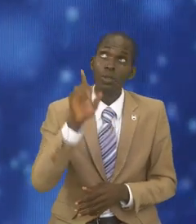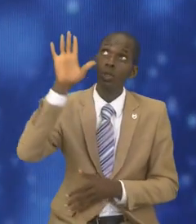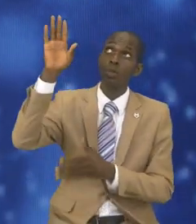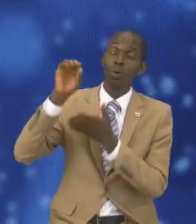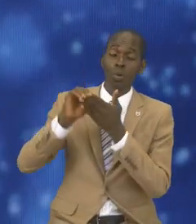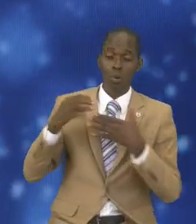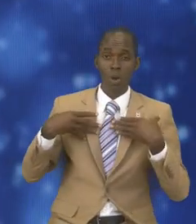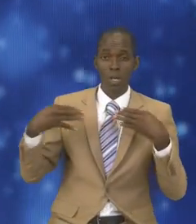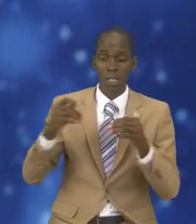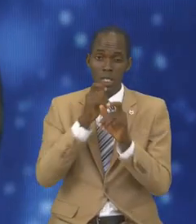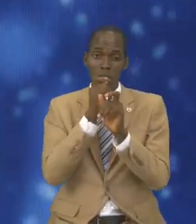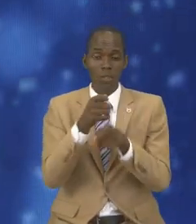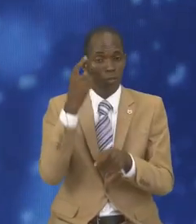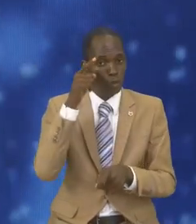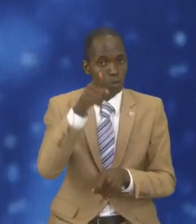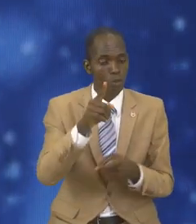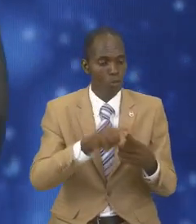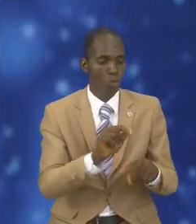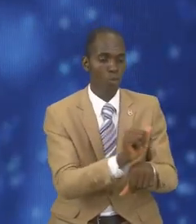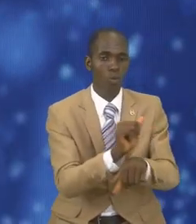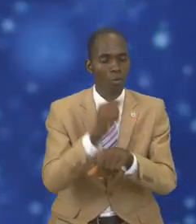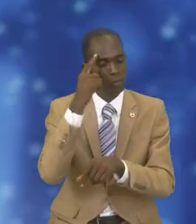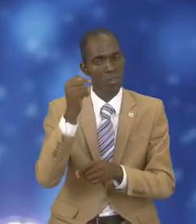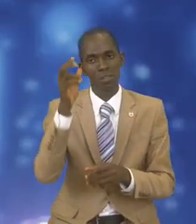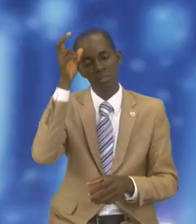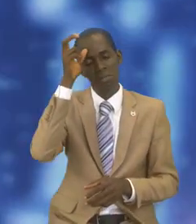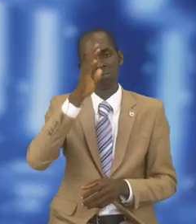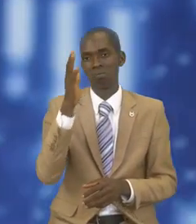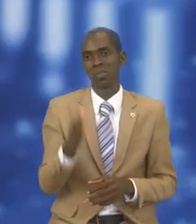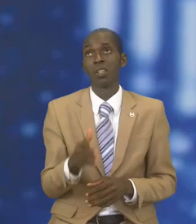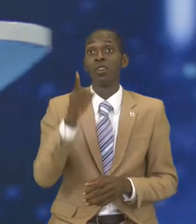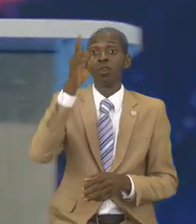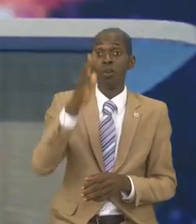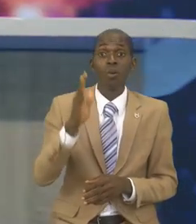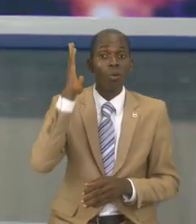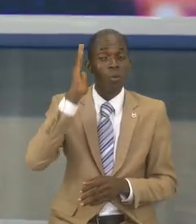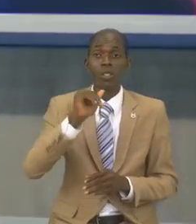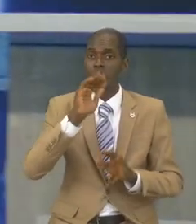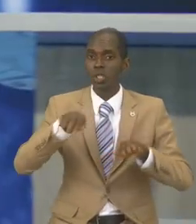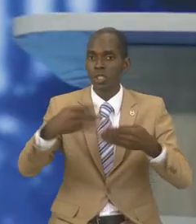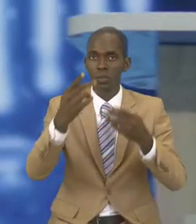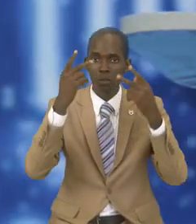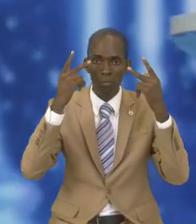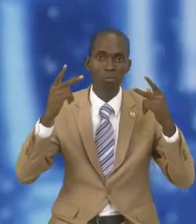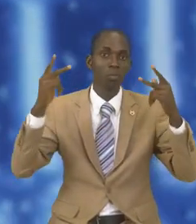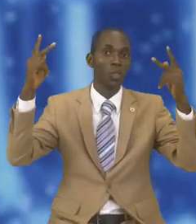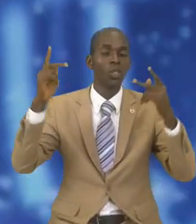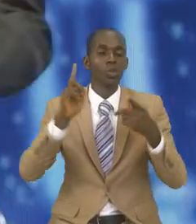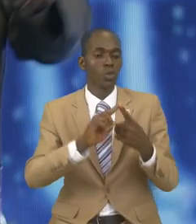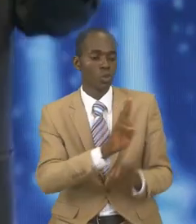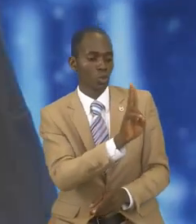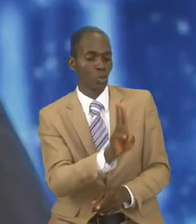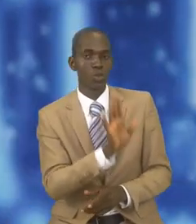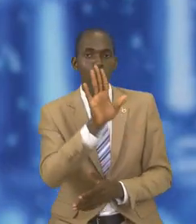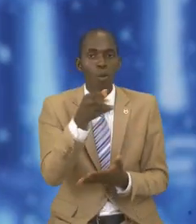gift to go and serve the devil. God will not give you prosperity to go and use the money